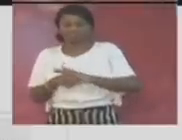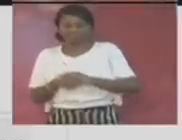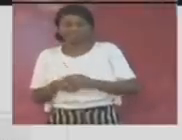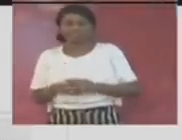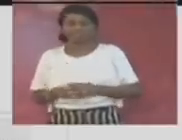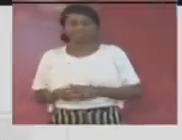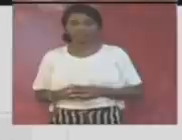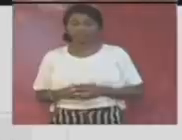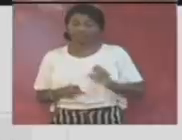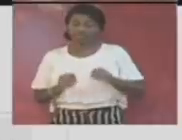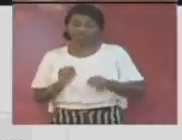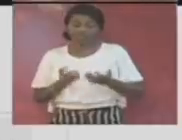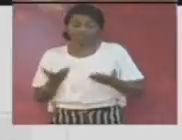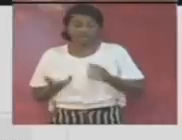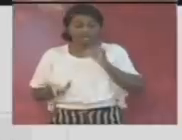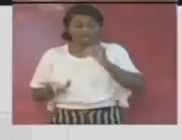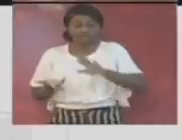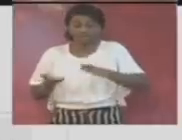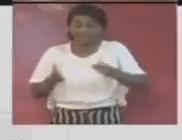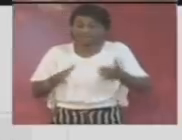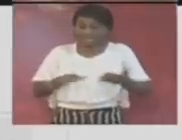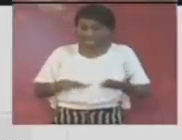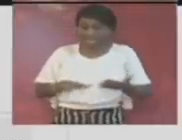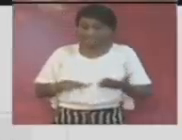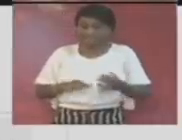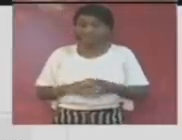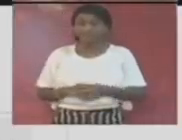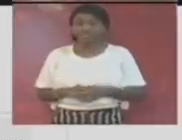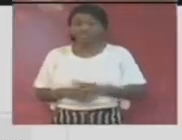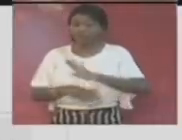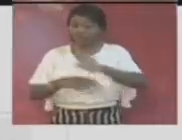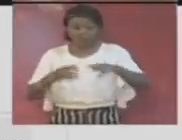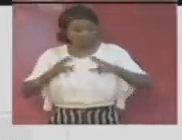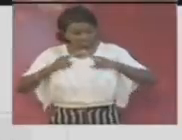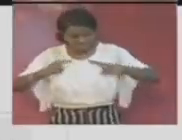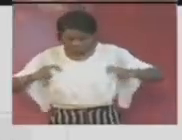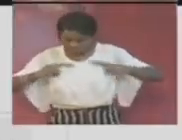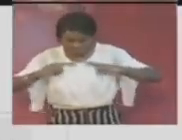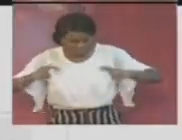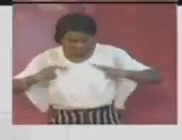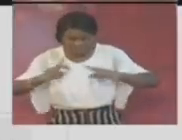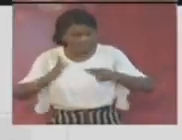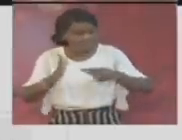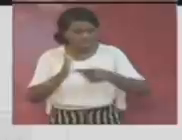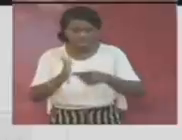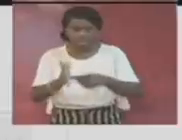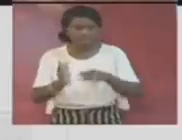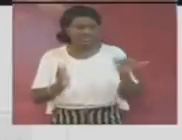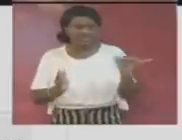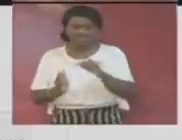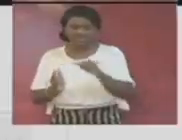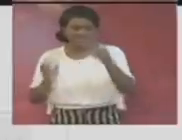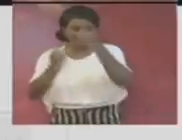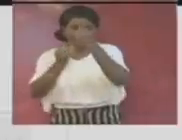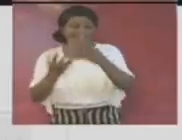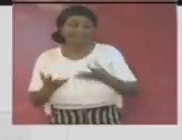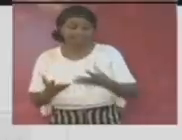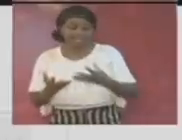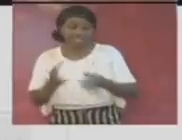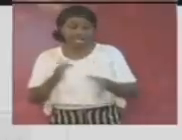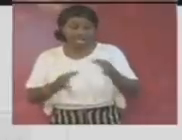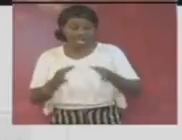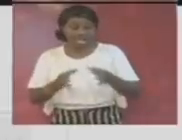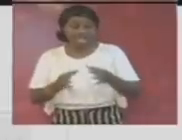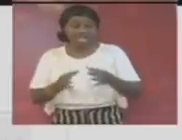of fatal outcomes. That has been the outcome of all the studies, the phase 3 and the ongoing studies of the vaccination.